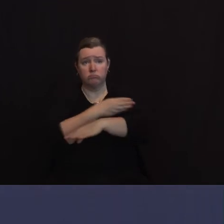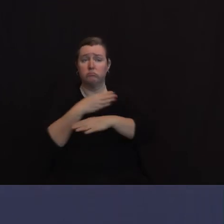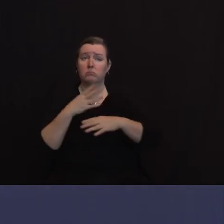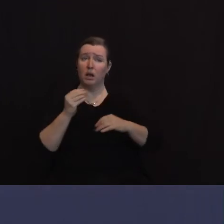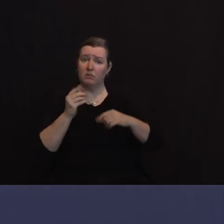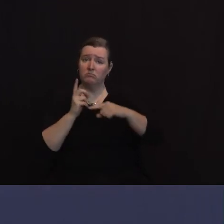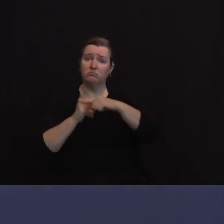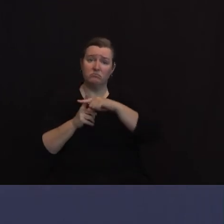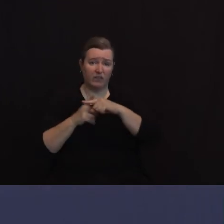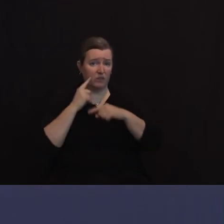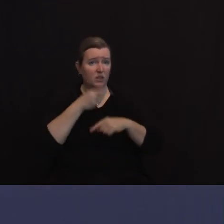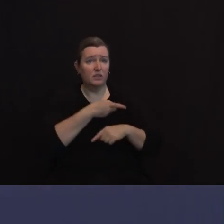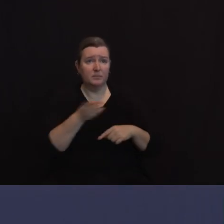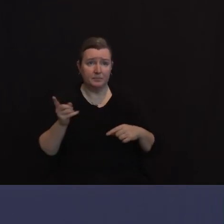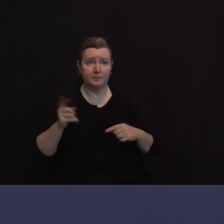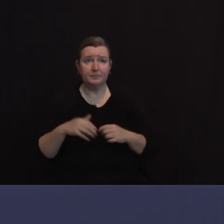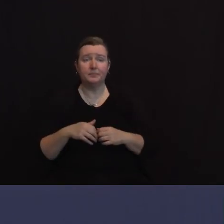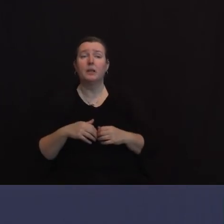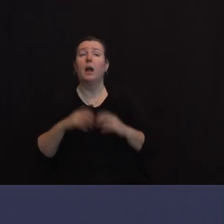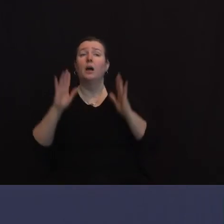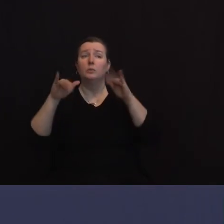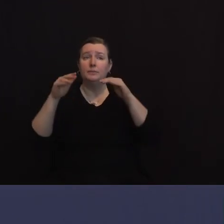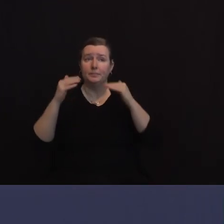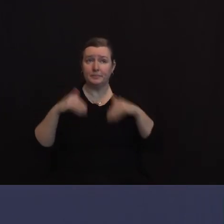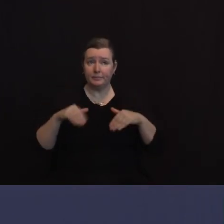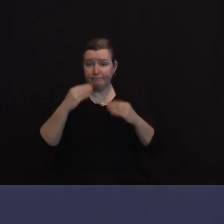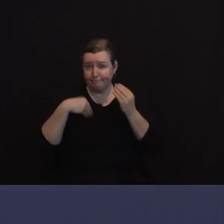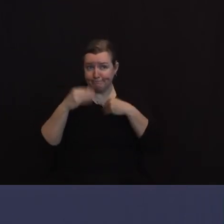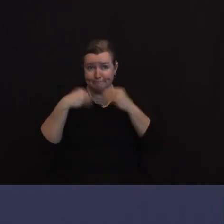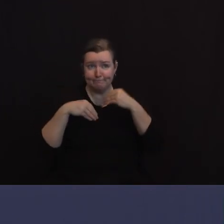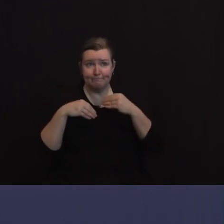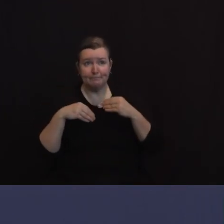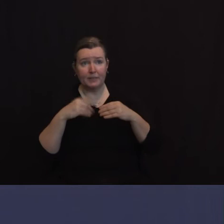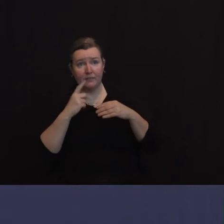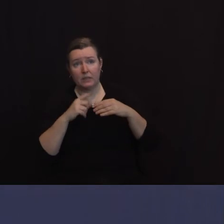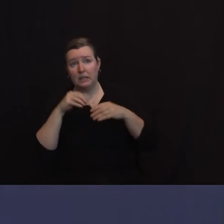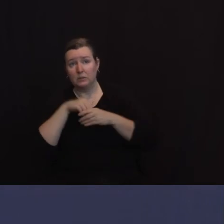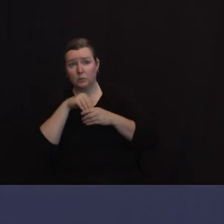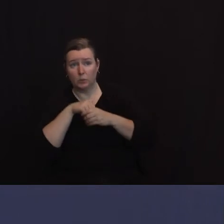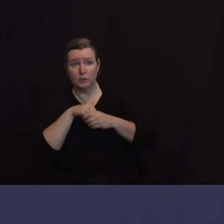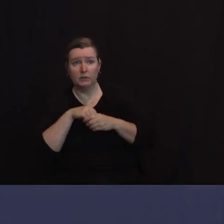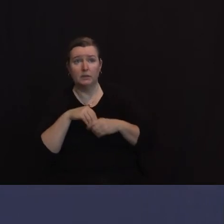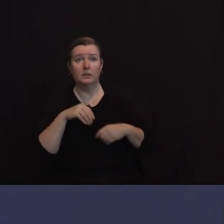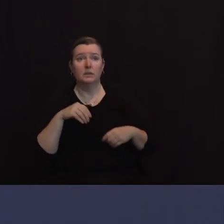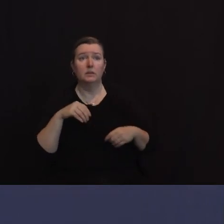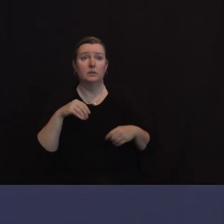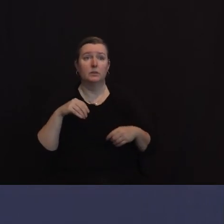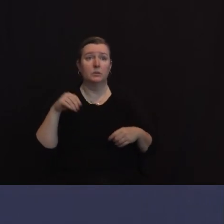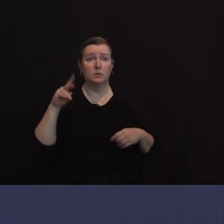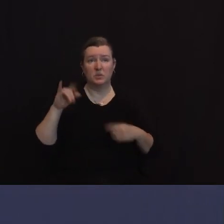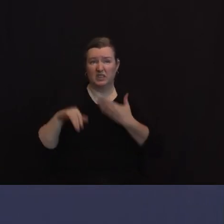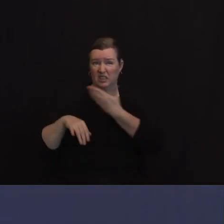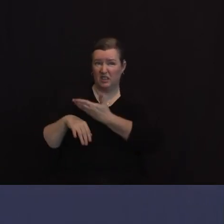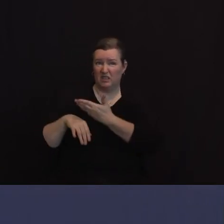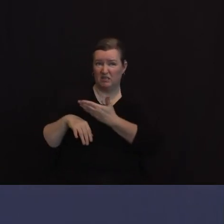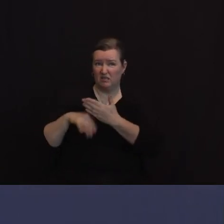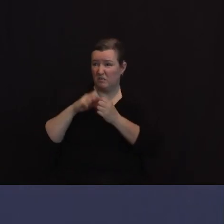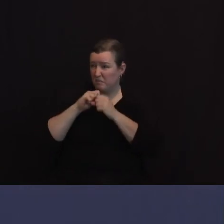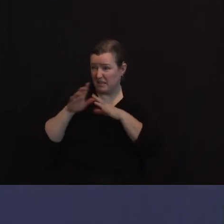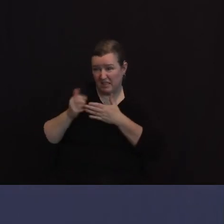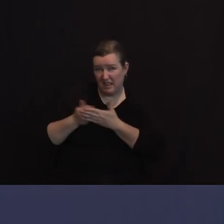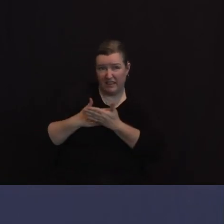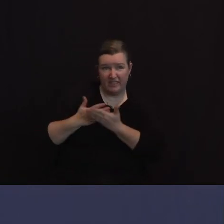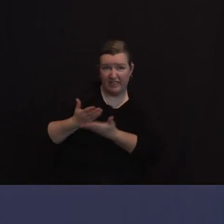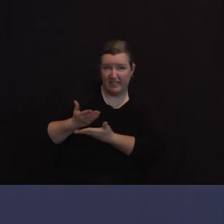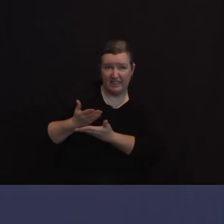Indoor dining, I would guess, and Judy has to give the holy water on any moves we make, and Eddie and the team, but my guess is the next